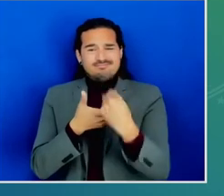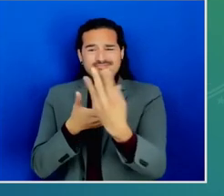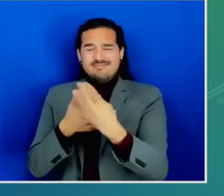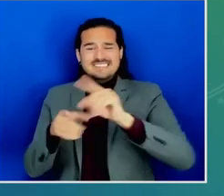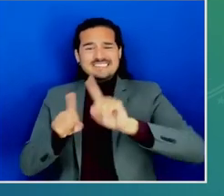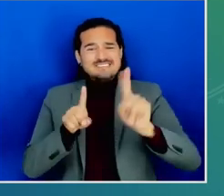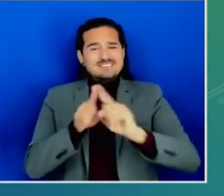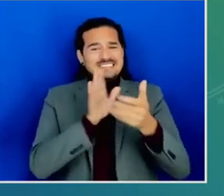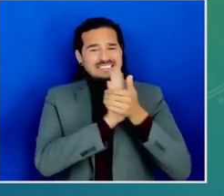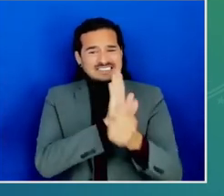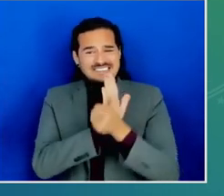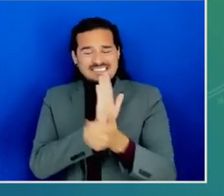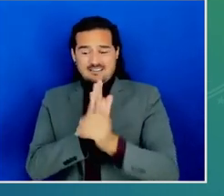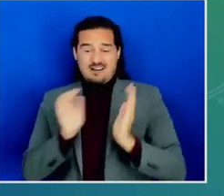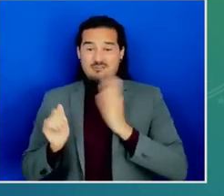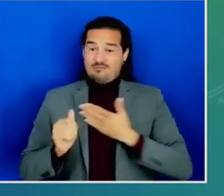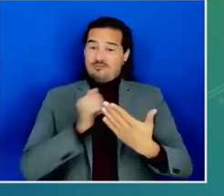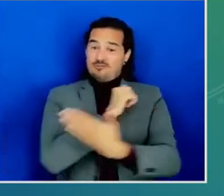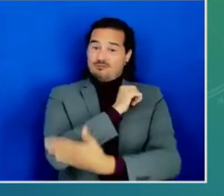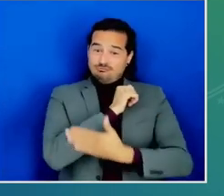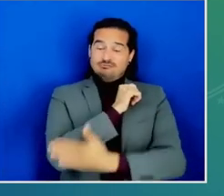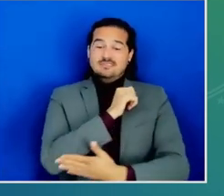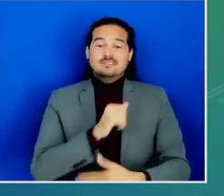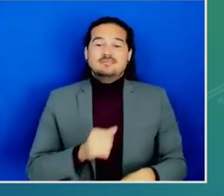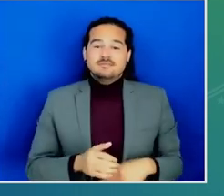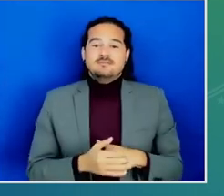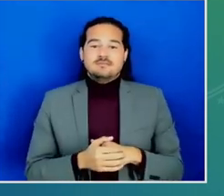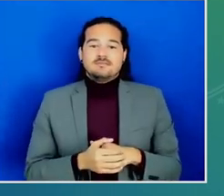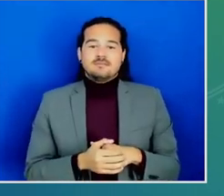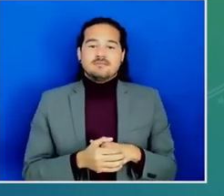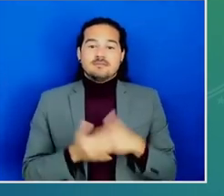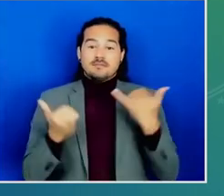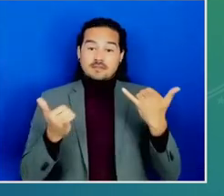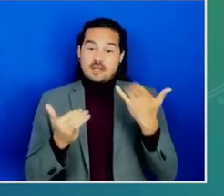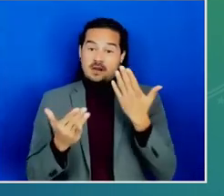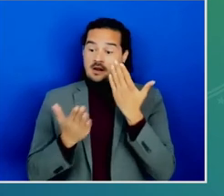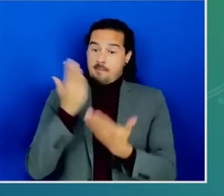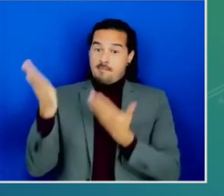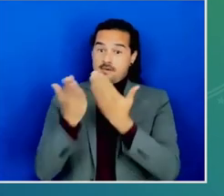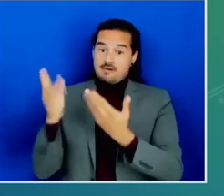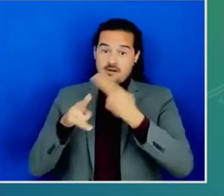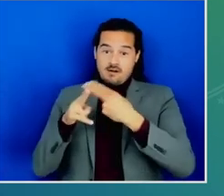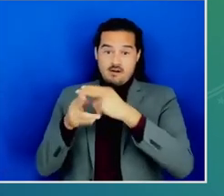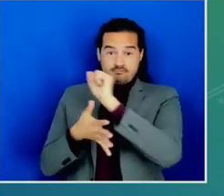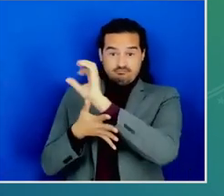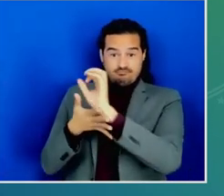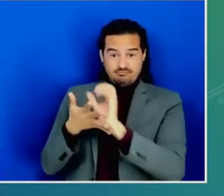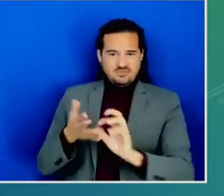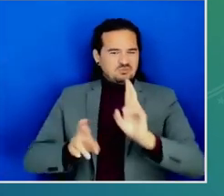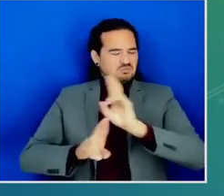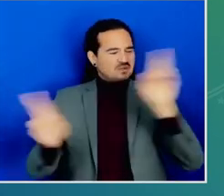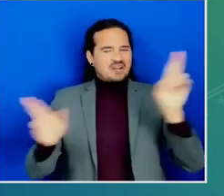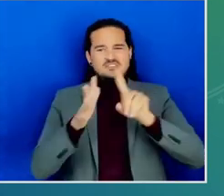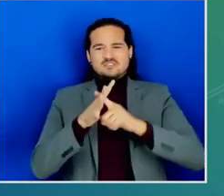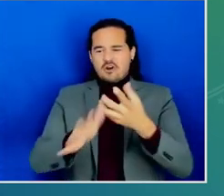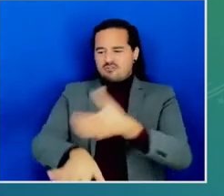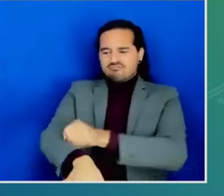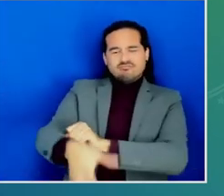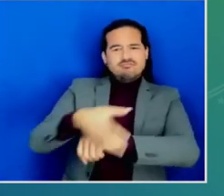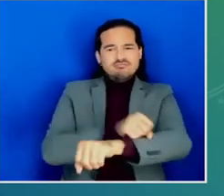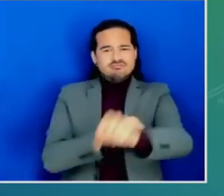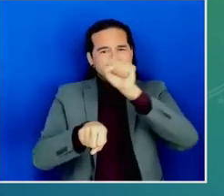we have in this nation. And like the rest of the team, today's nominees are ready on day one, which is